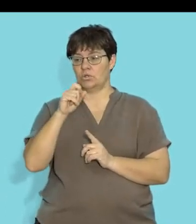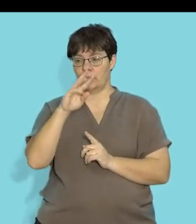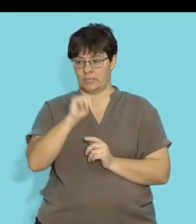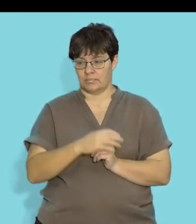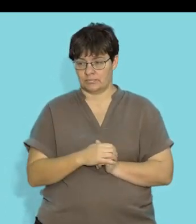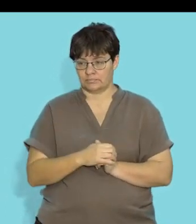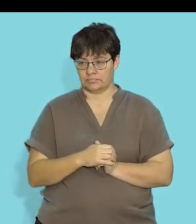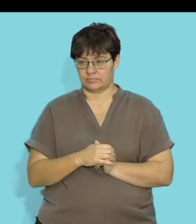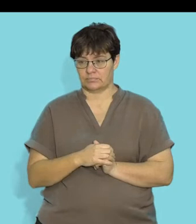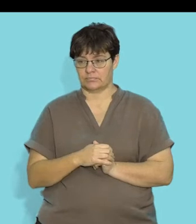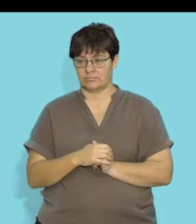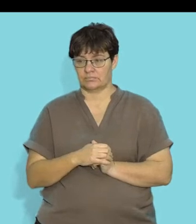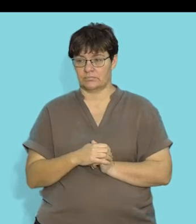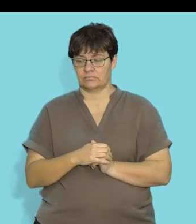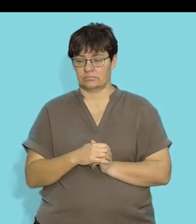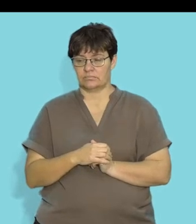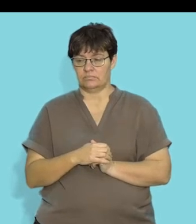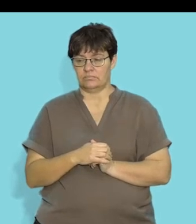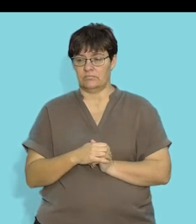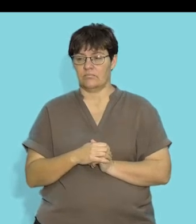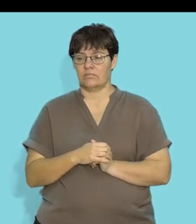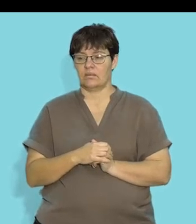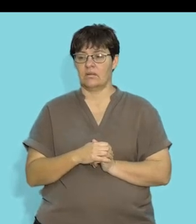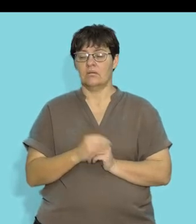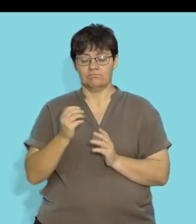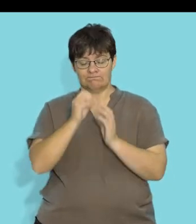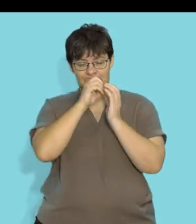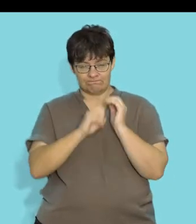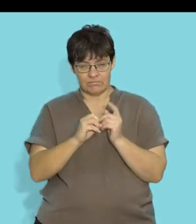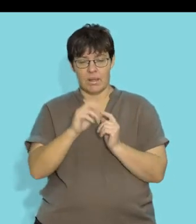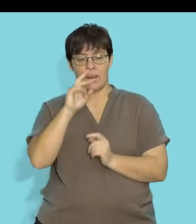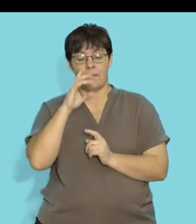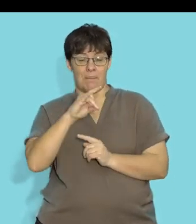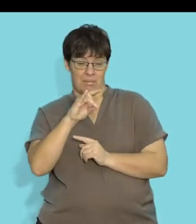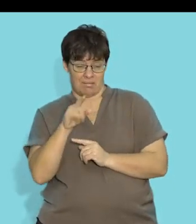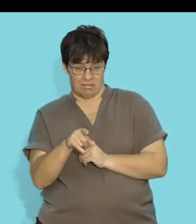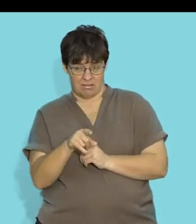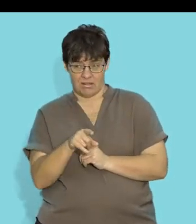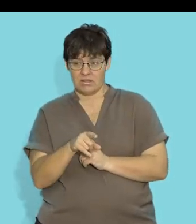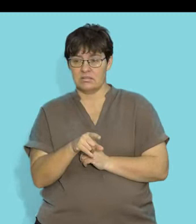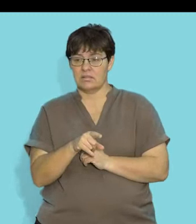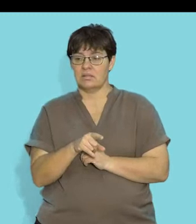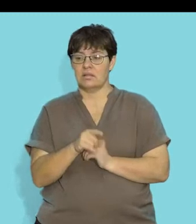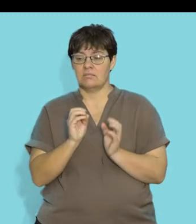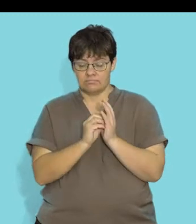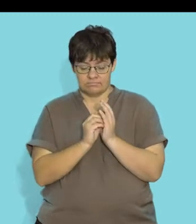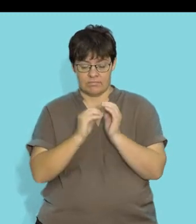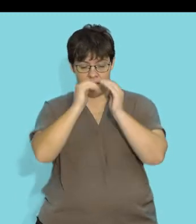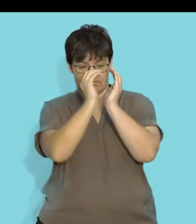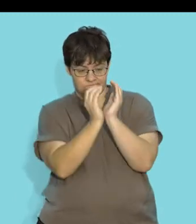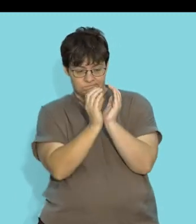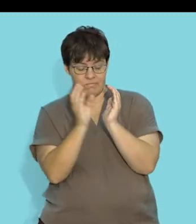luteum. Question number 3. The hollow organ in mammals in which the